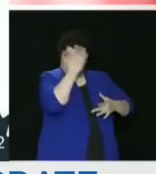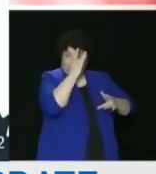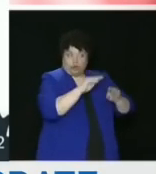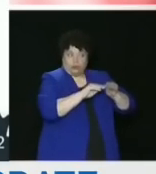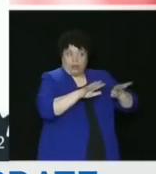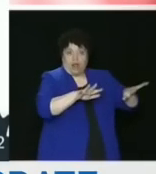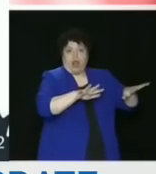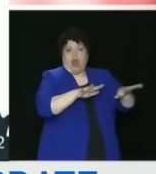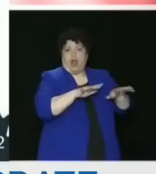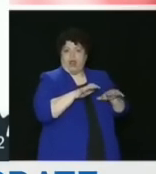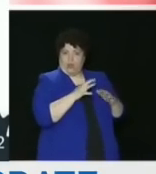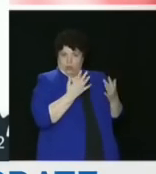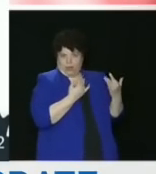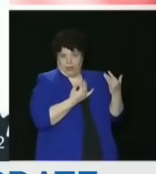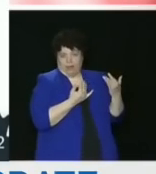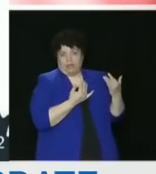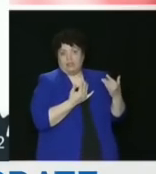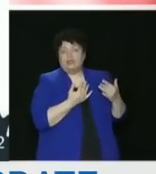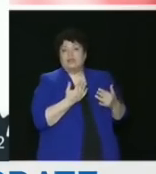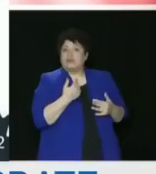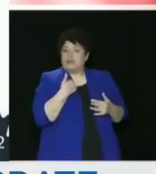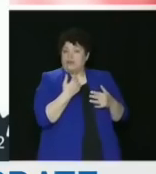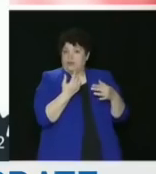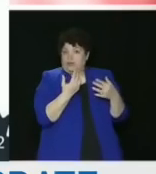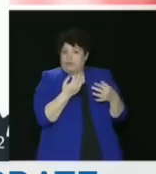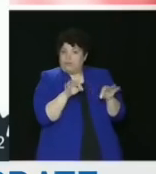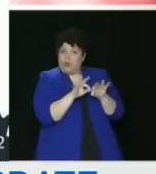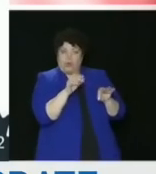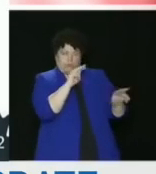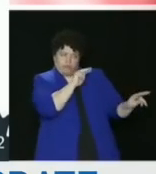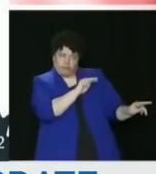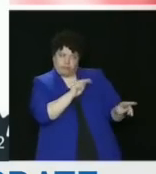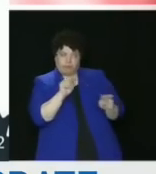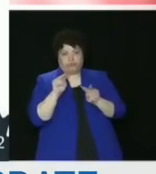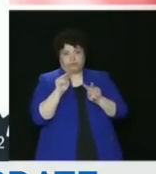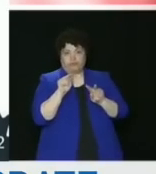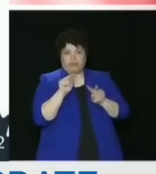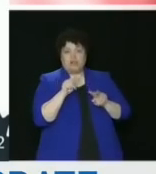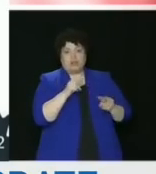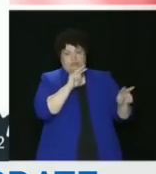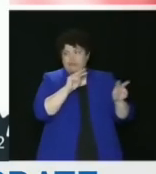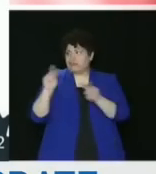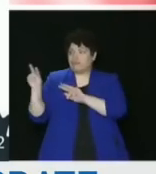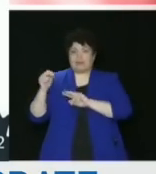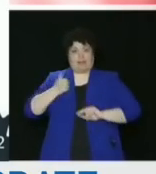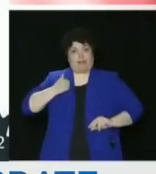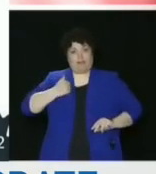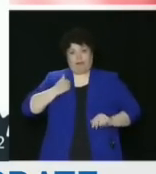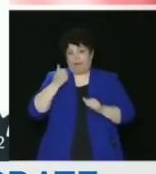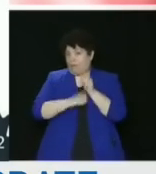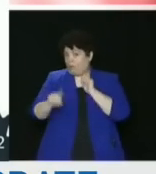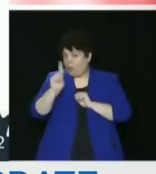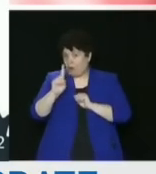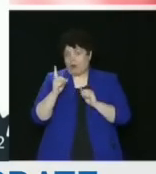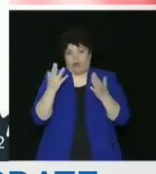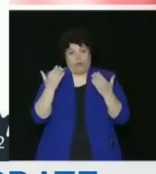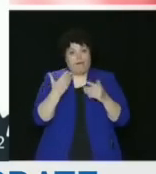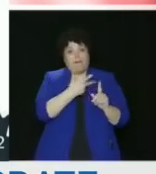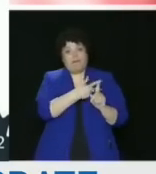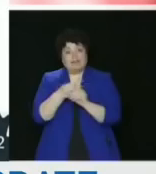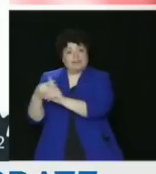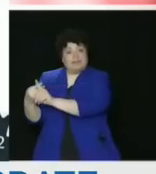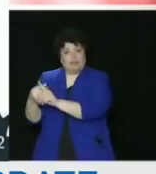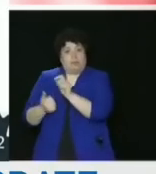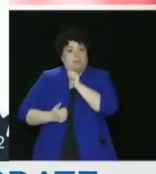down. But we will need to maintain vigilance everywhere until vaccines have rolled out across the Canadian